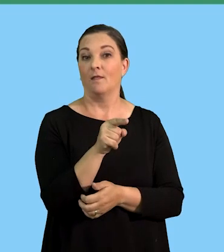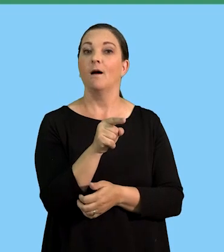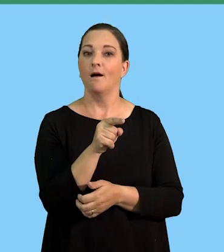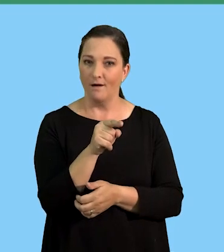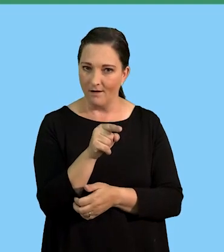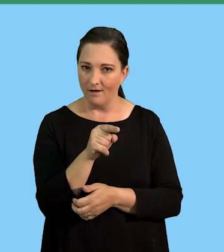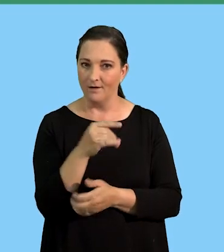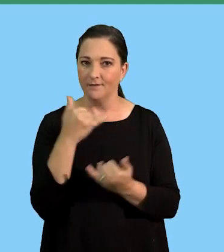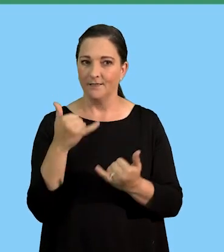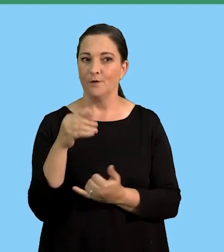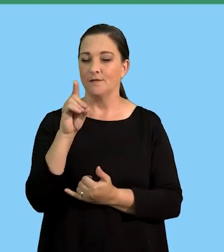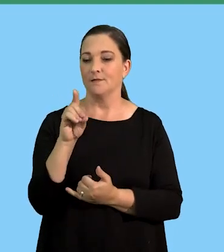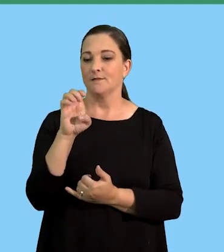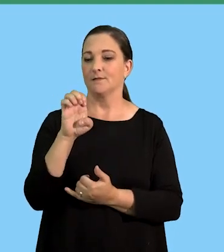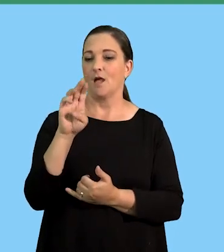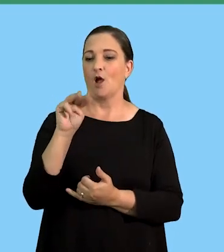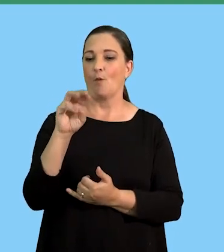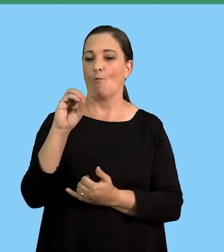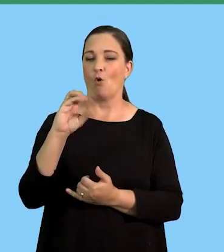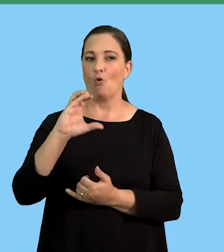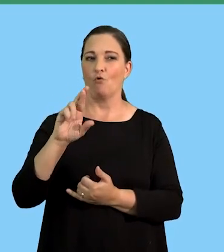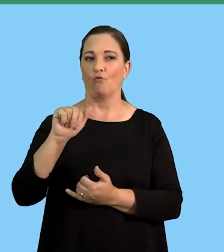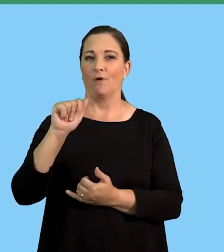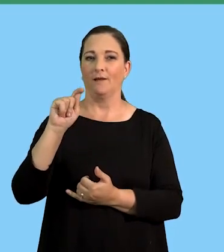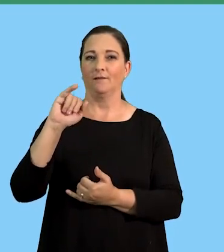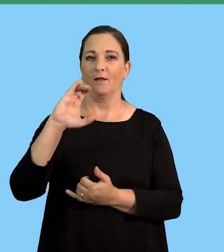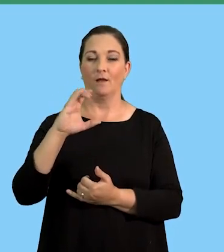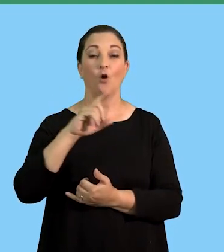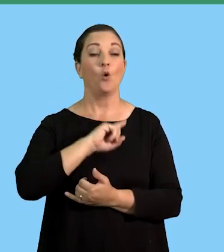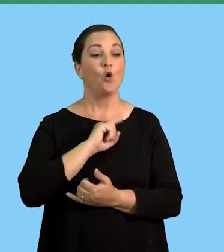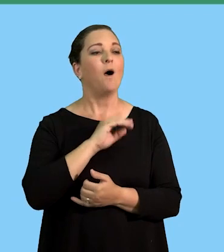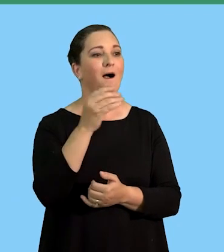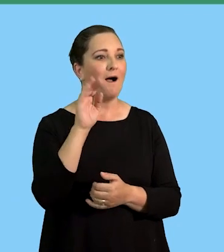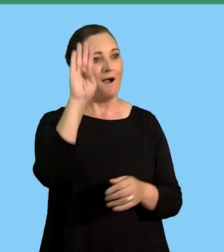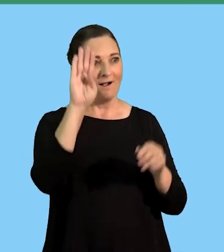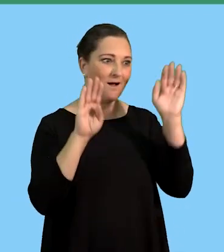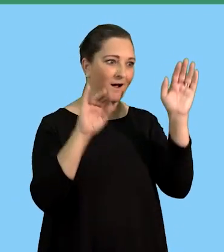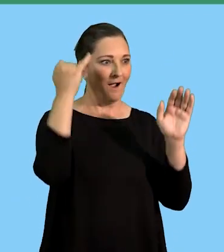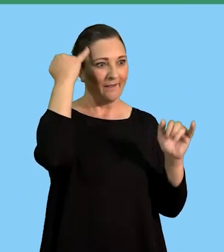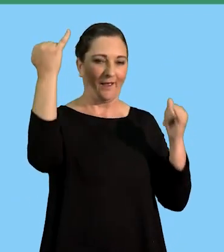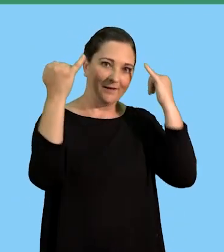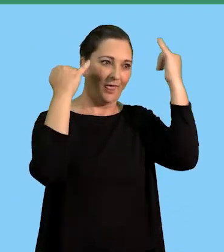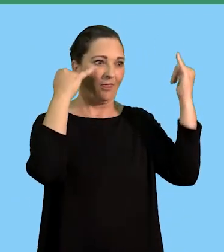now democratic. This is democratic